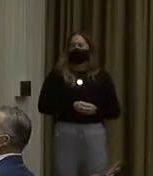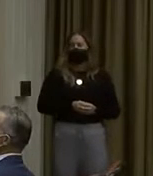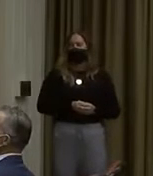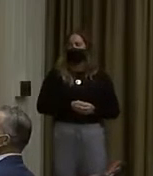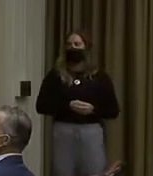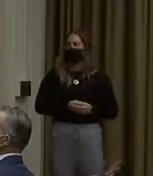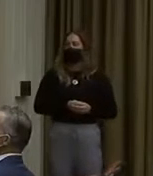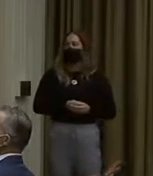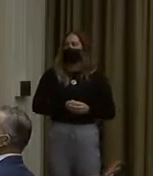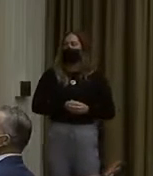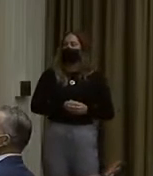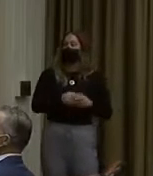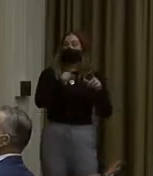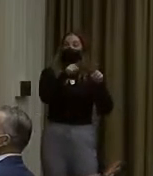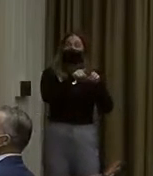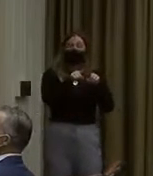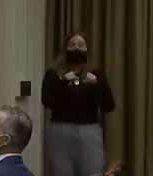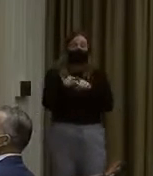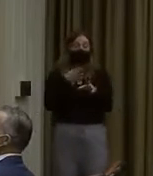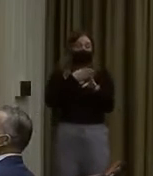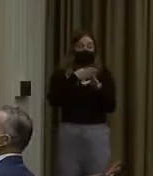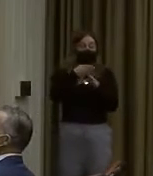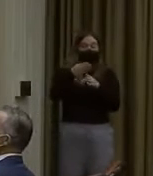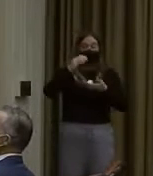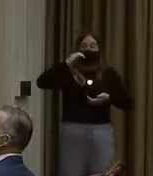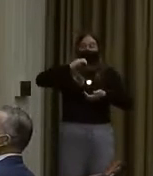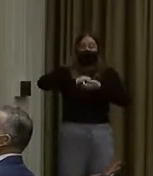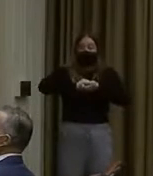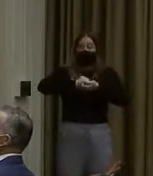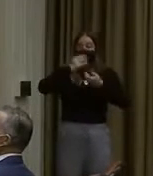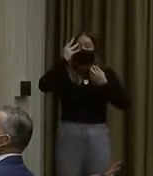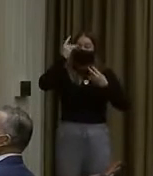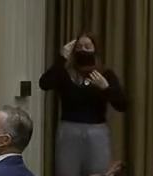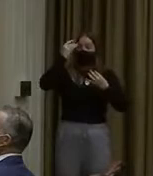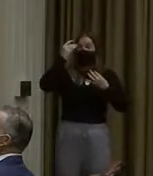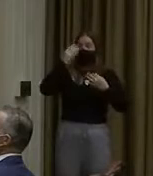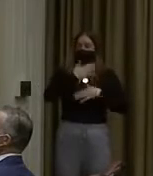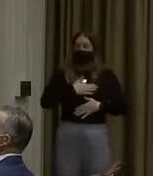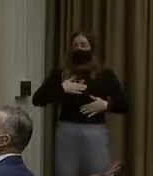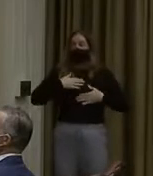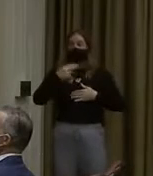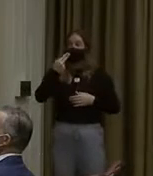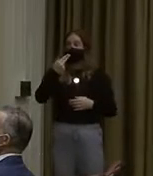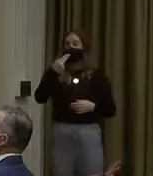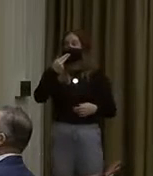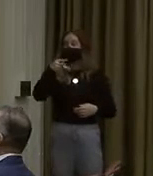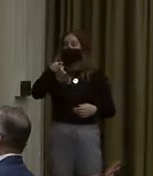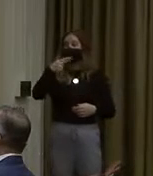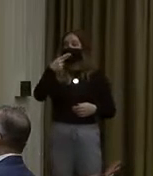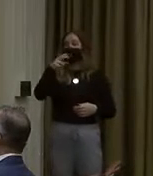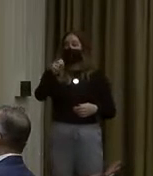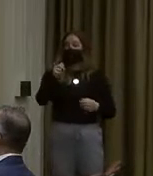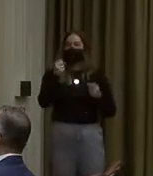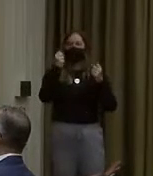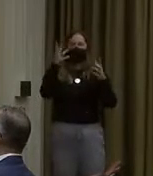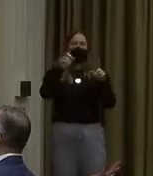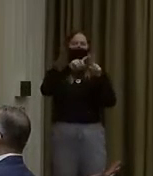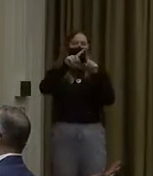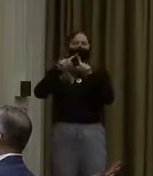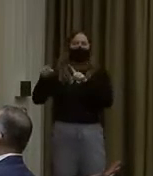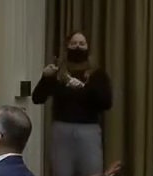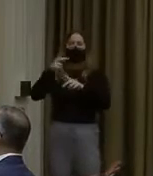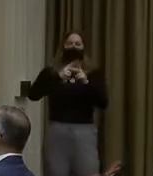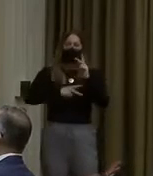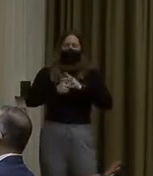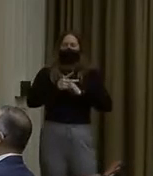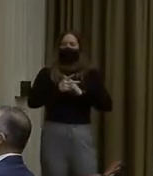also think that interprofessional collaboration, and that's why I appreciate HPHS, because we have so many professions in there that can work